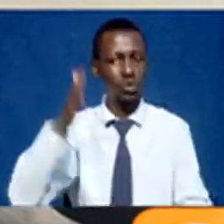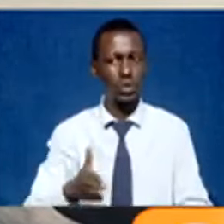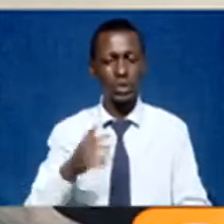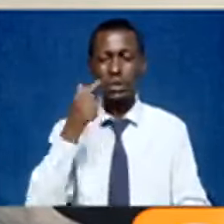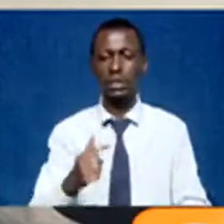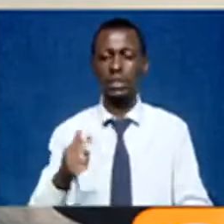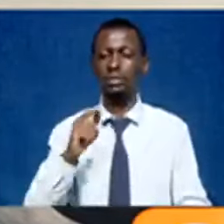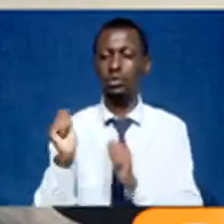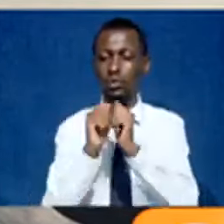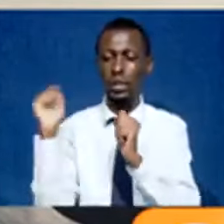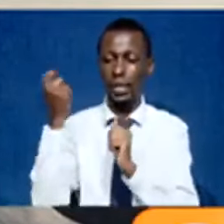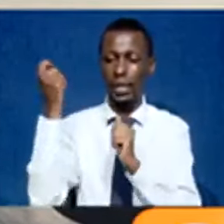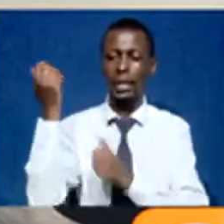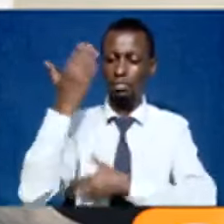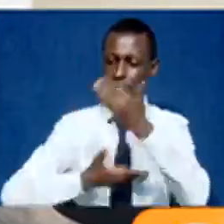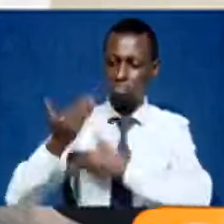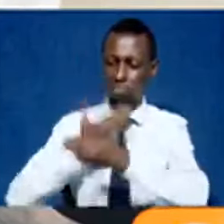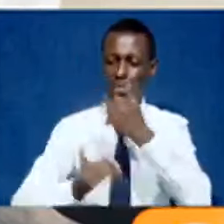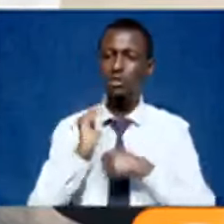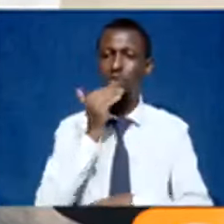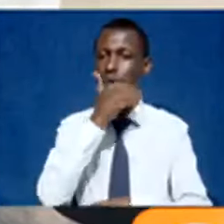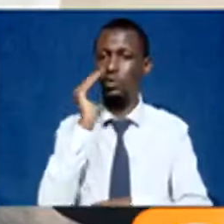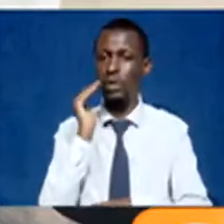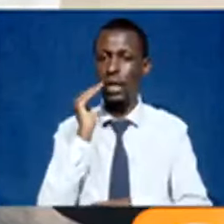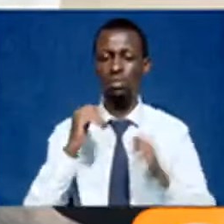to his Kenyan counterpart, Musalia Mudavadi,